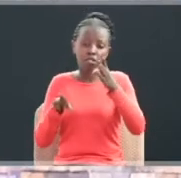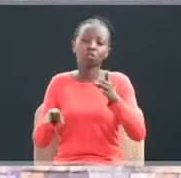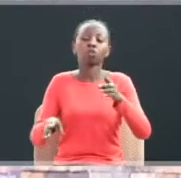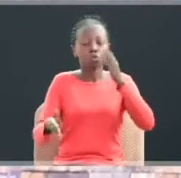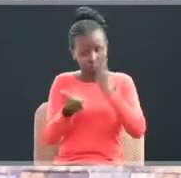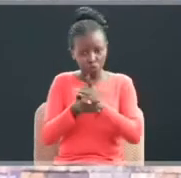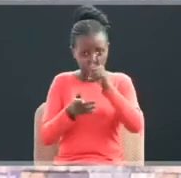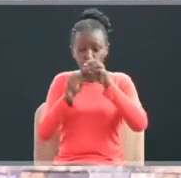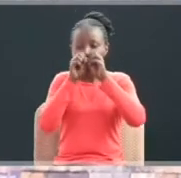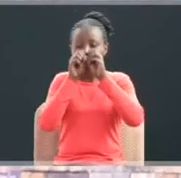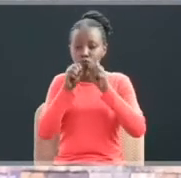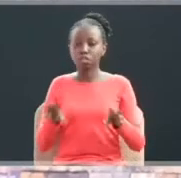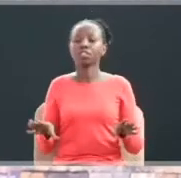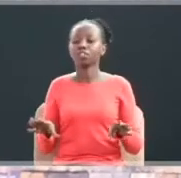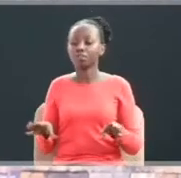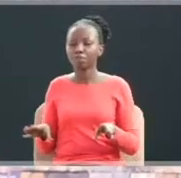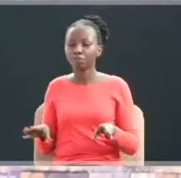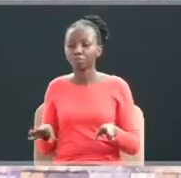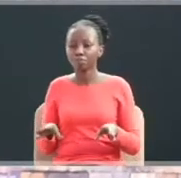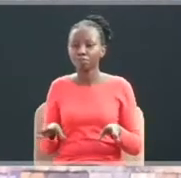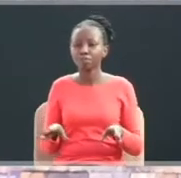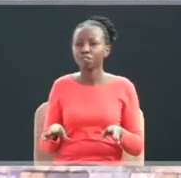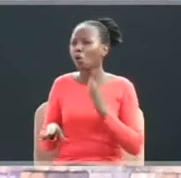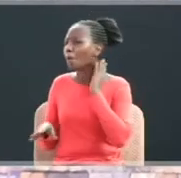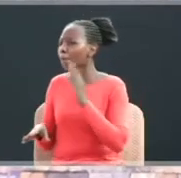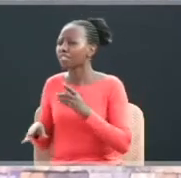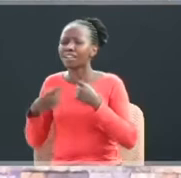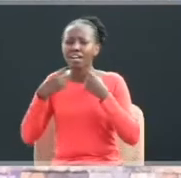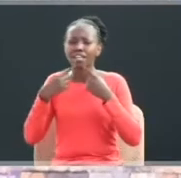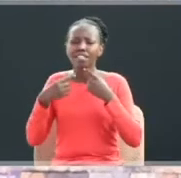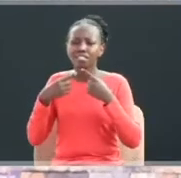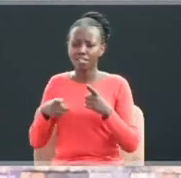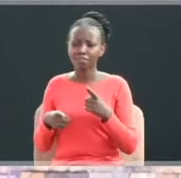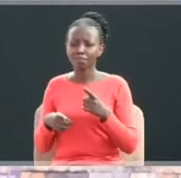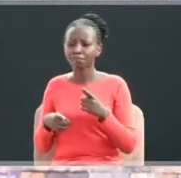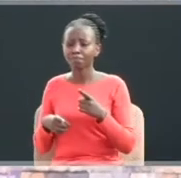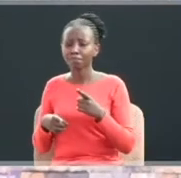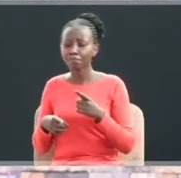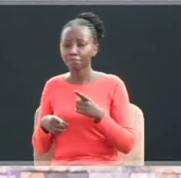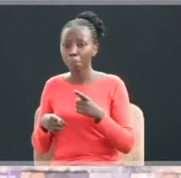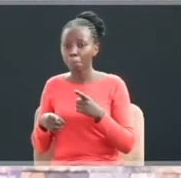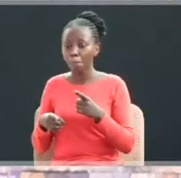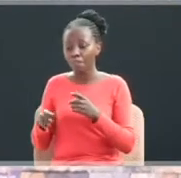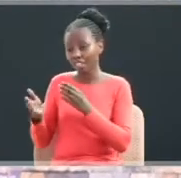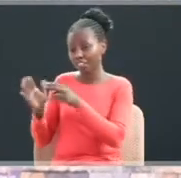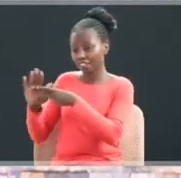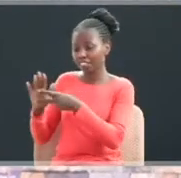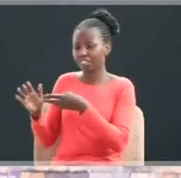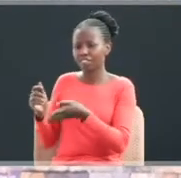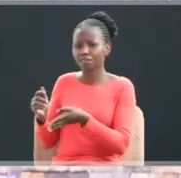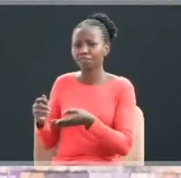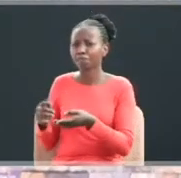are blessed. So the apostle is trying to say something to these people. And in these few verses, he